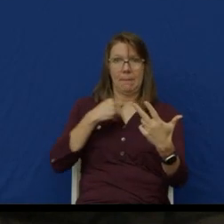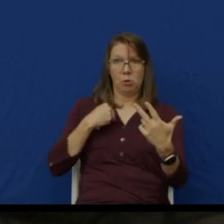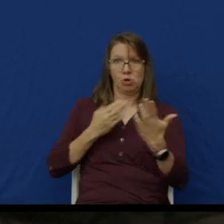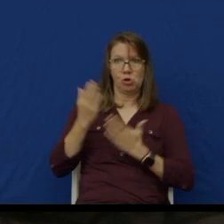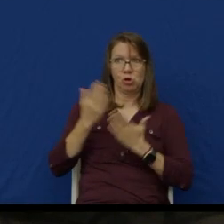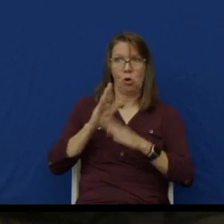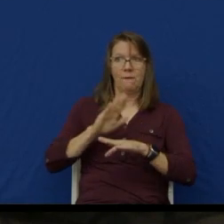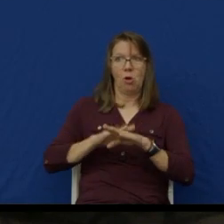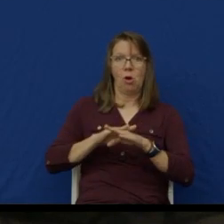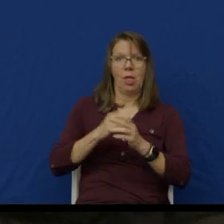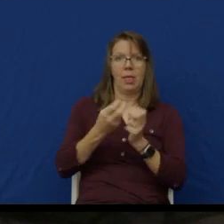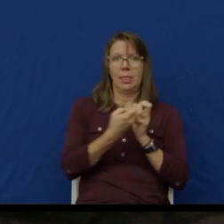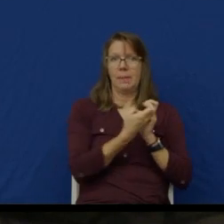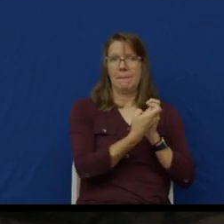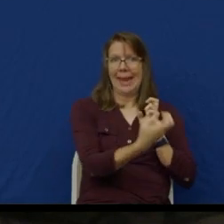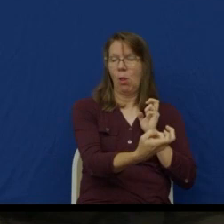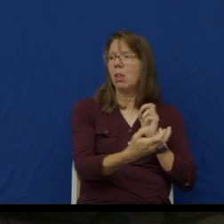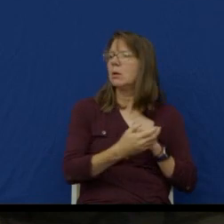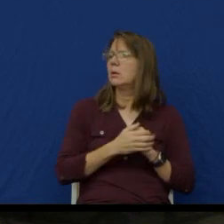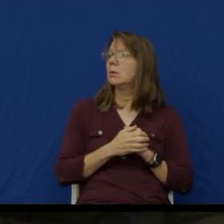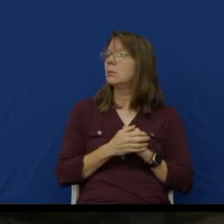is open.